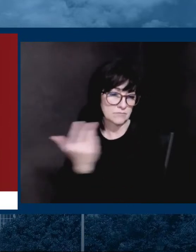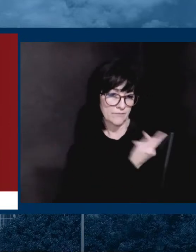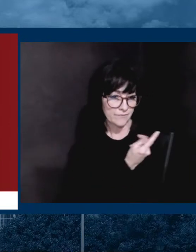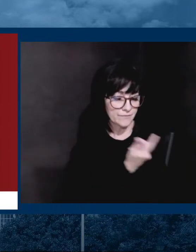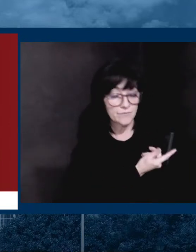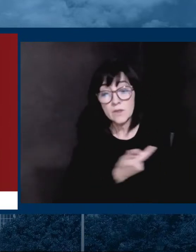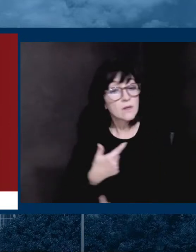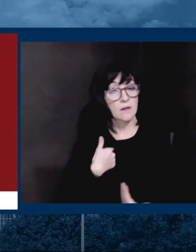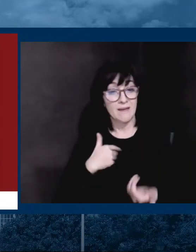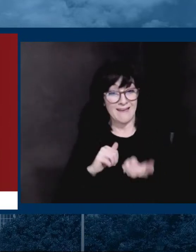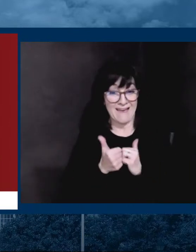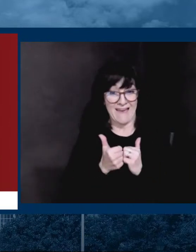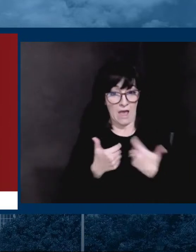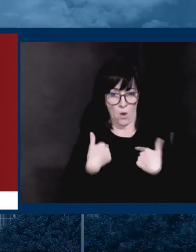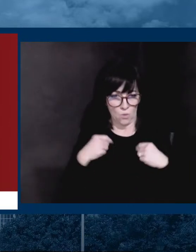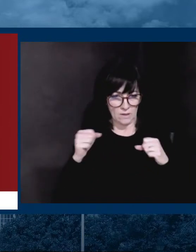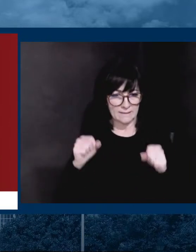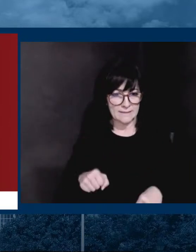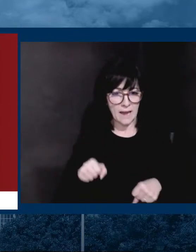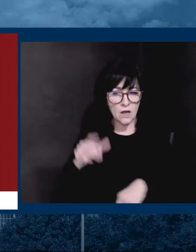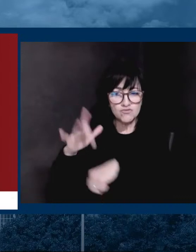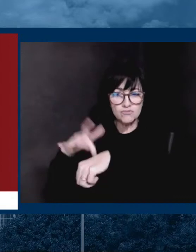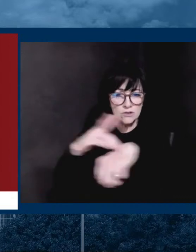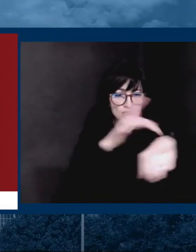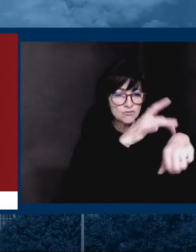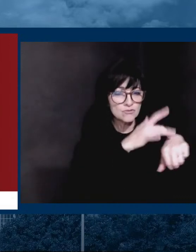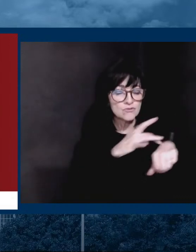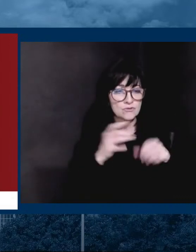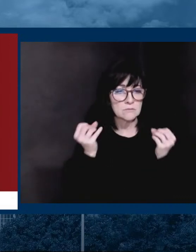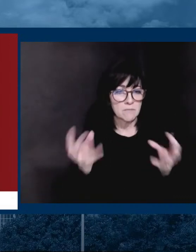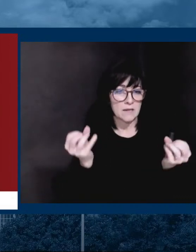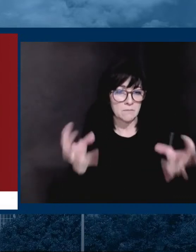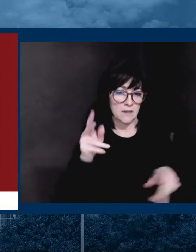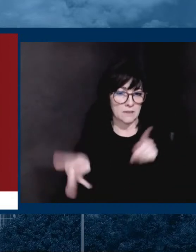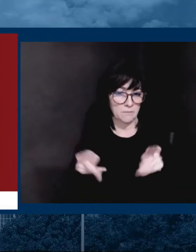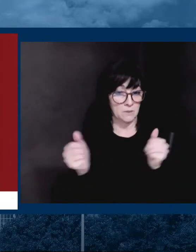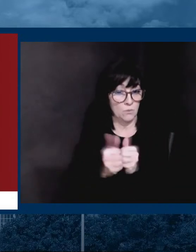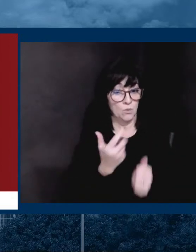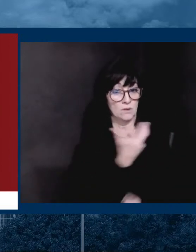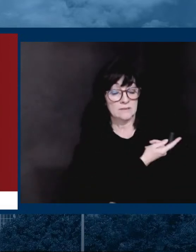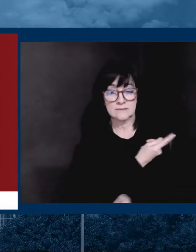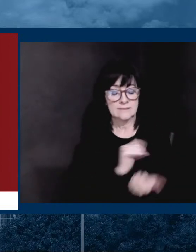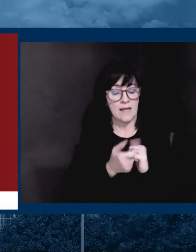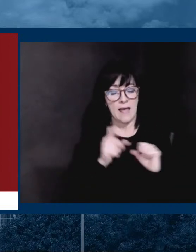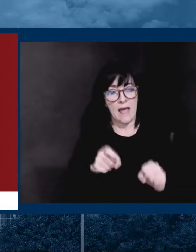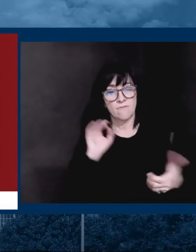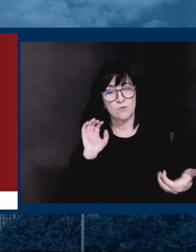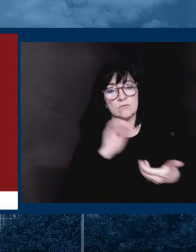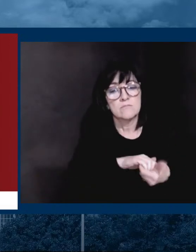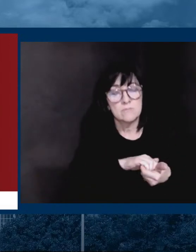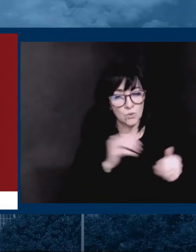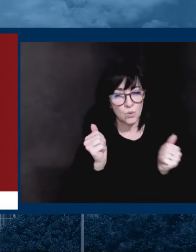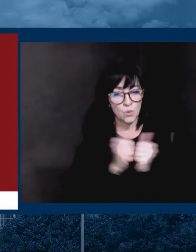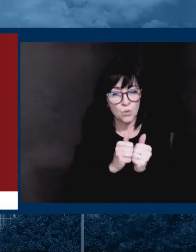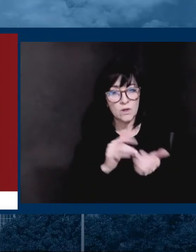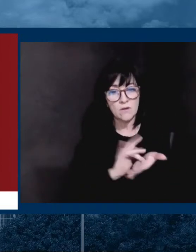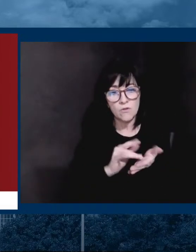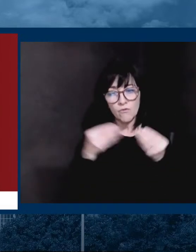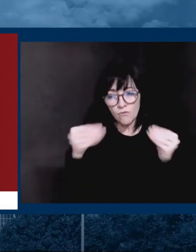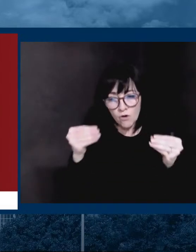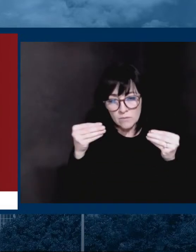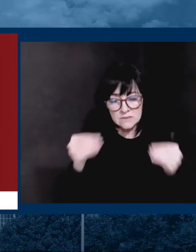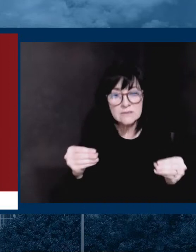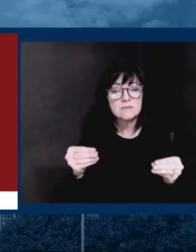pharmacies. Pharmacies are got a great network across our state. They know how to do this. We need to make sure people get registered so that they get